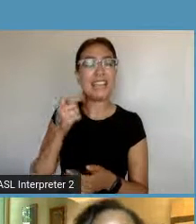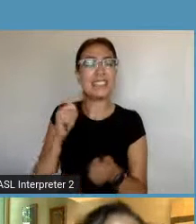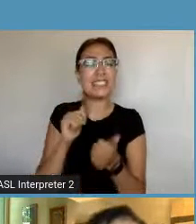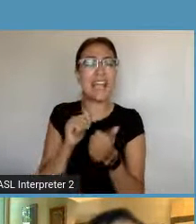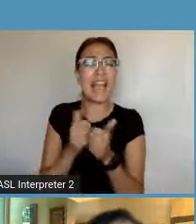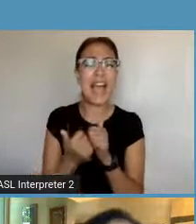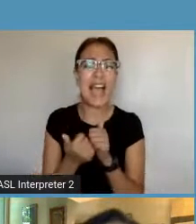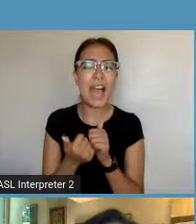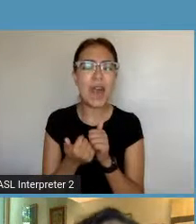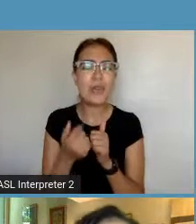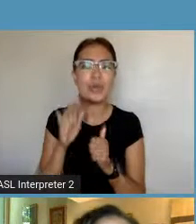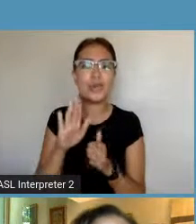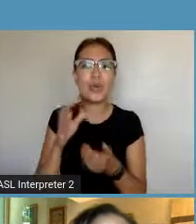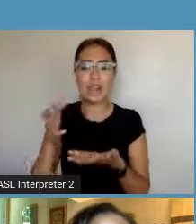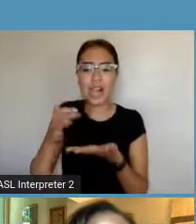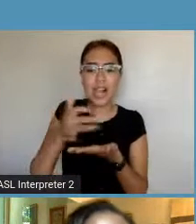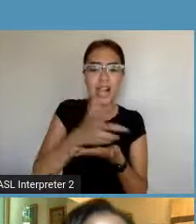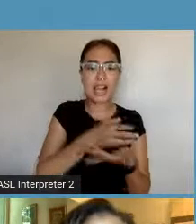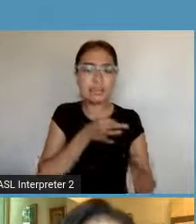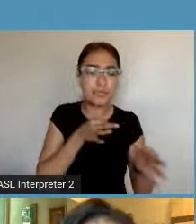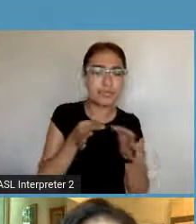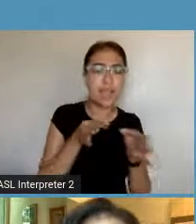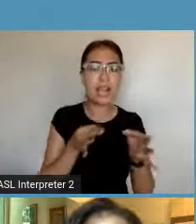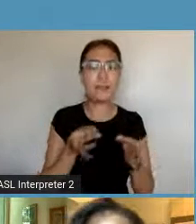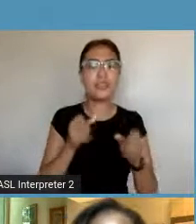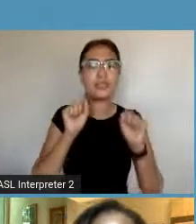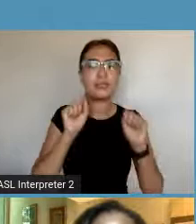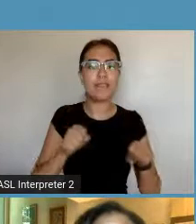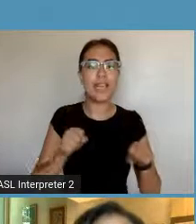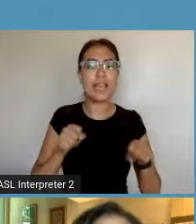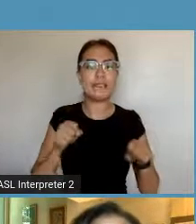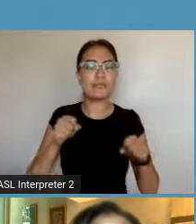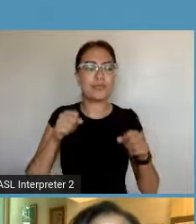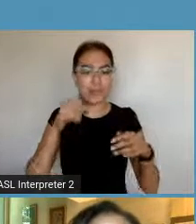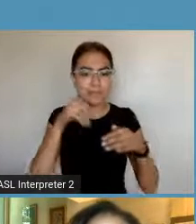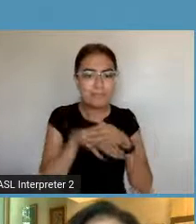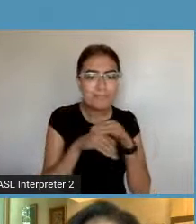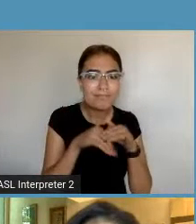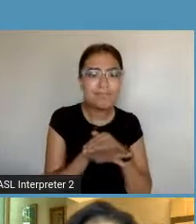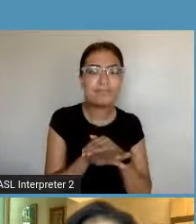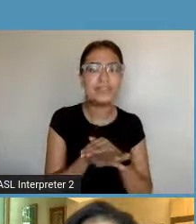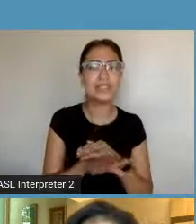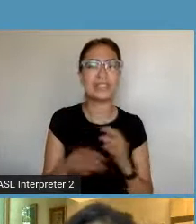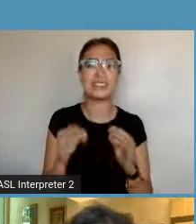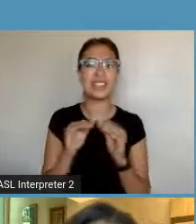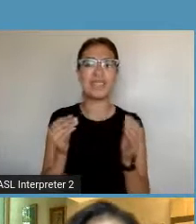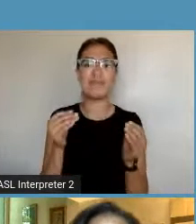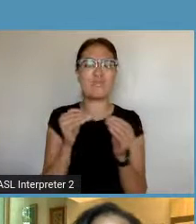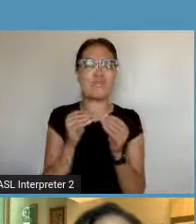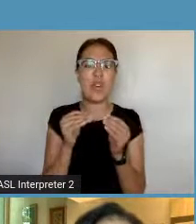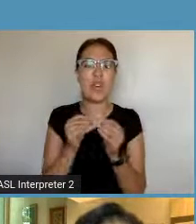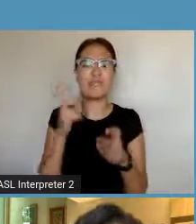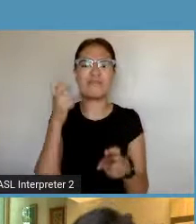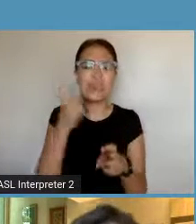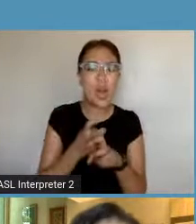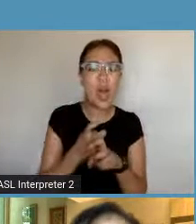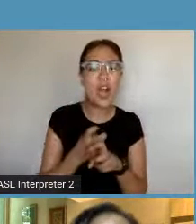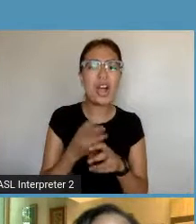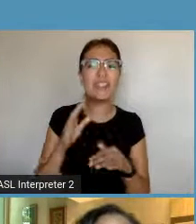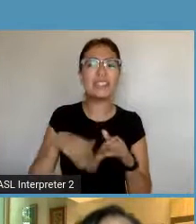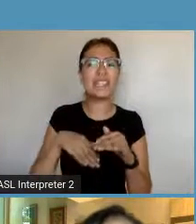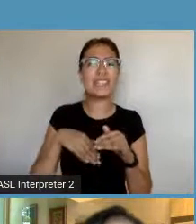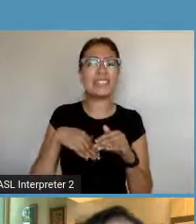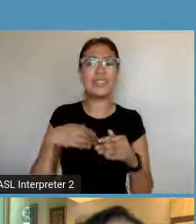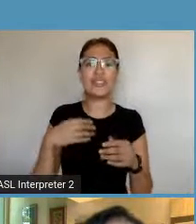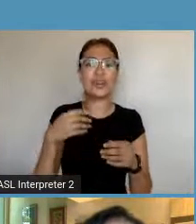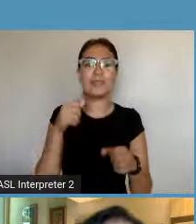is your collection described so that it can be discoverable? I mean, there's nothing more challenging than doing this